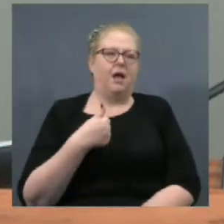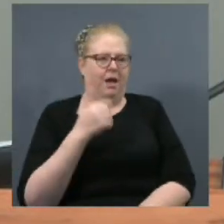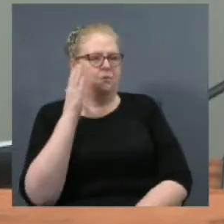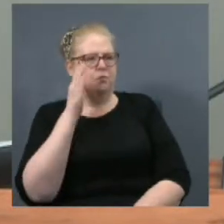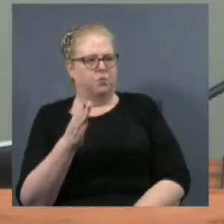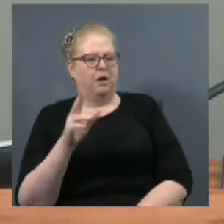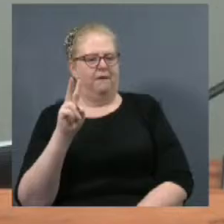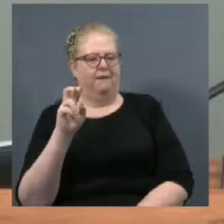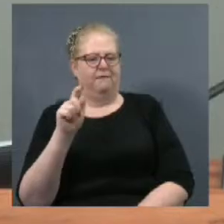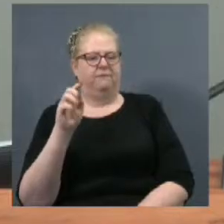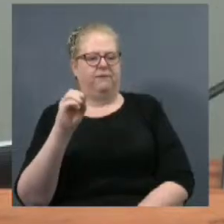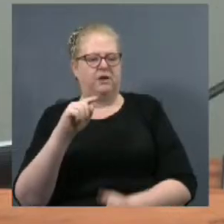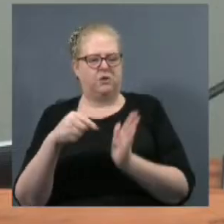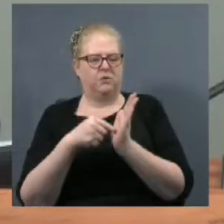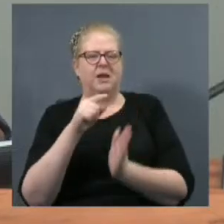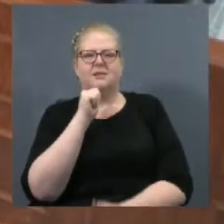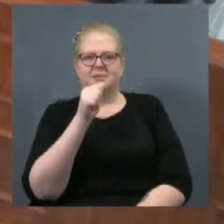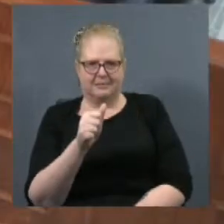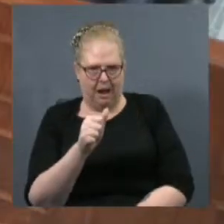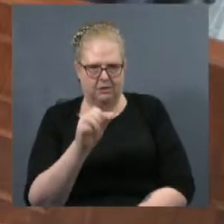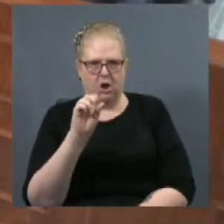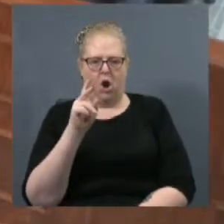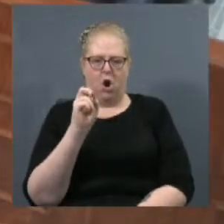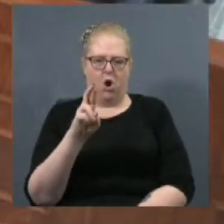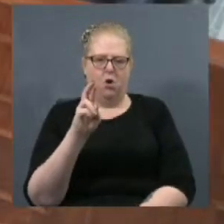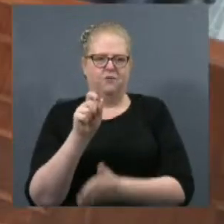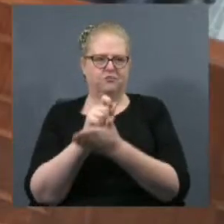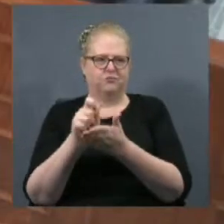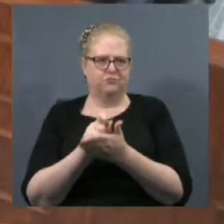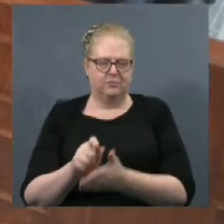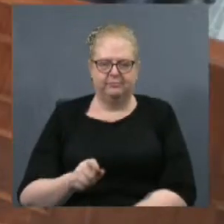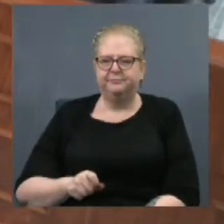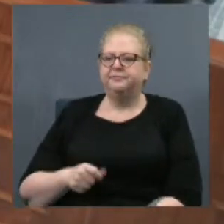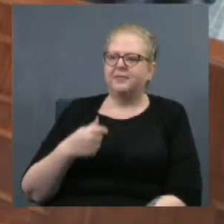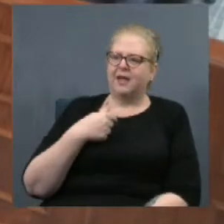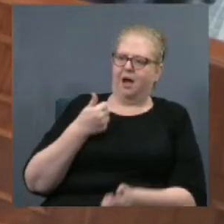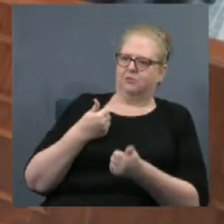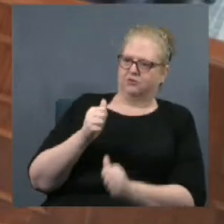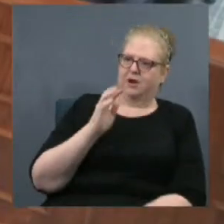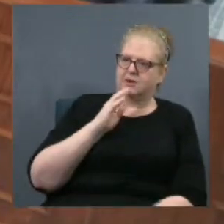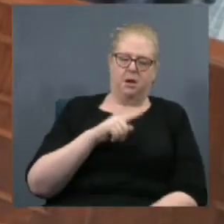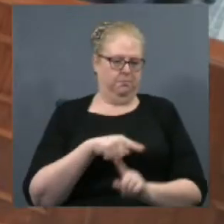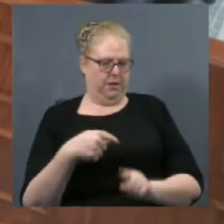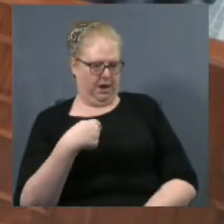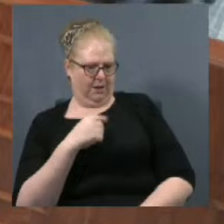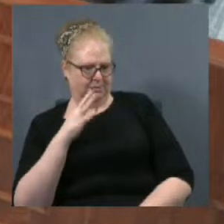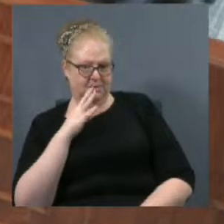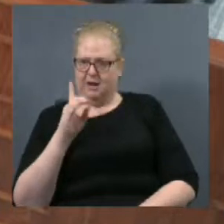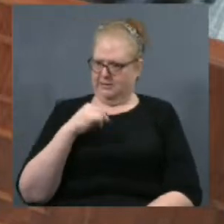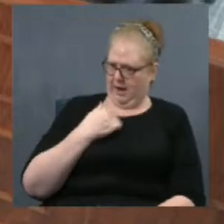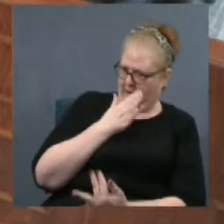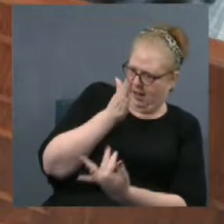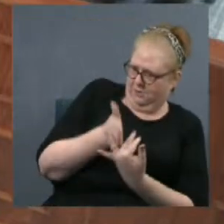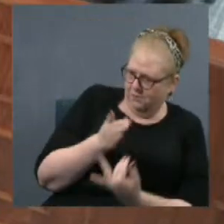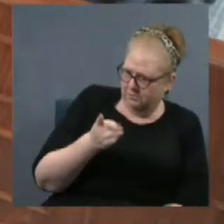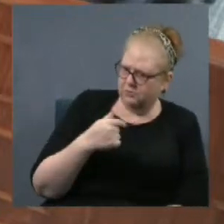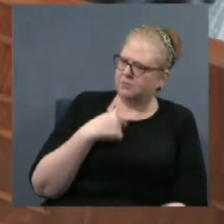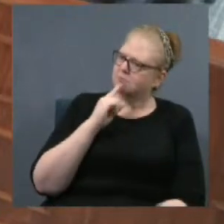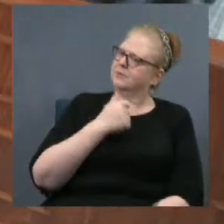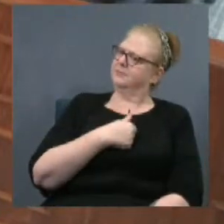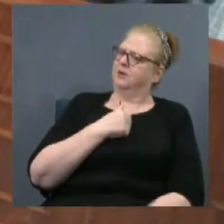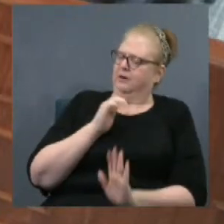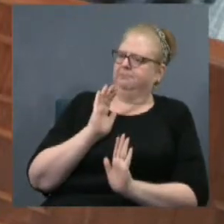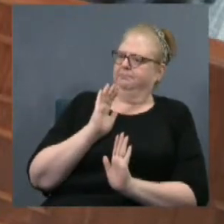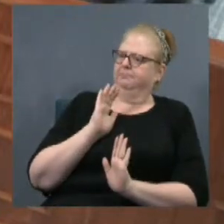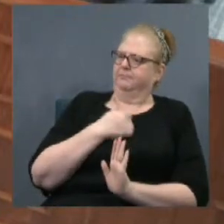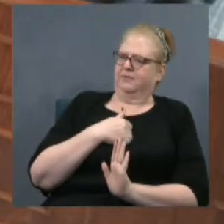and not overridden. Okay. And as I was trying to say. But I was talking. Did I interrupt you? I'm so sorry. You did. Okay, I'm sorry.